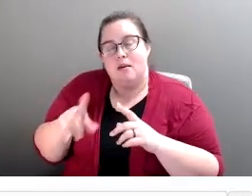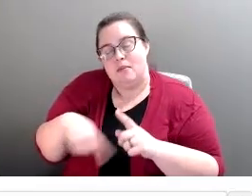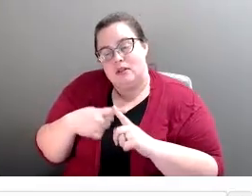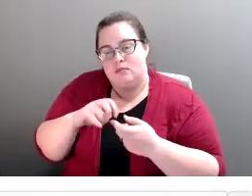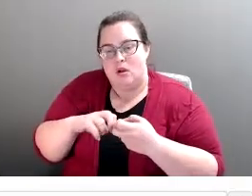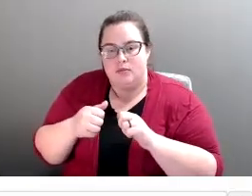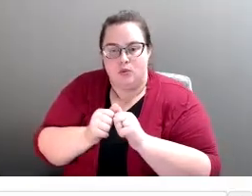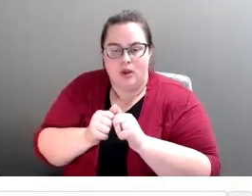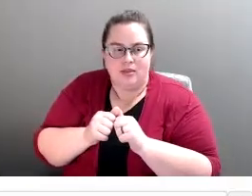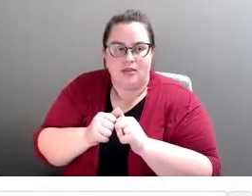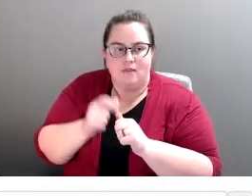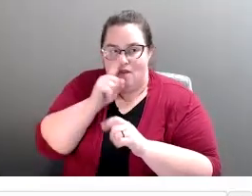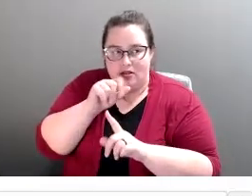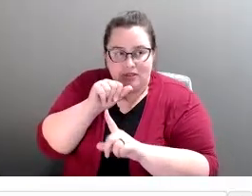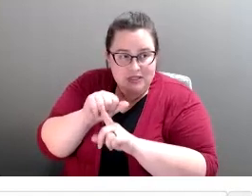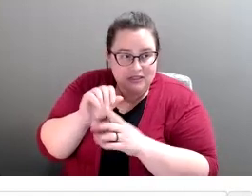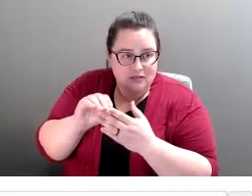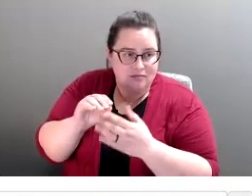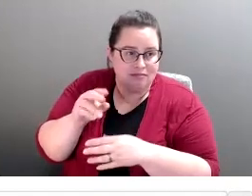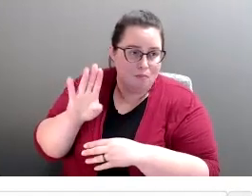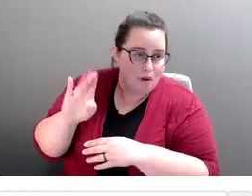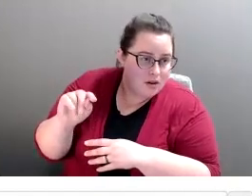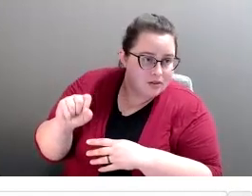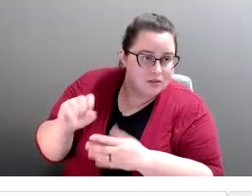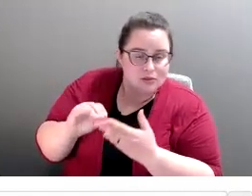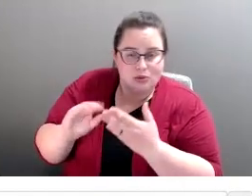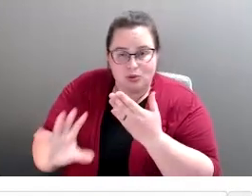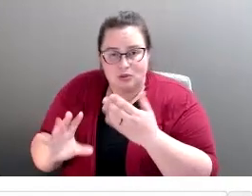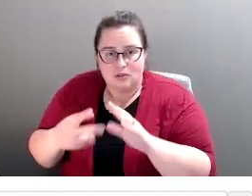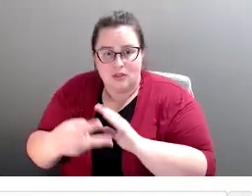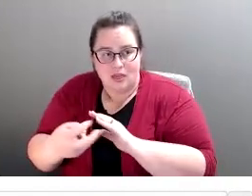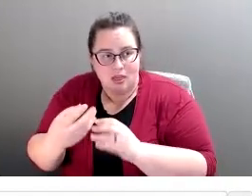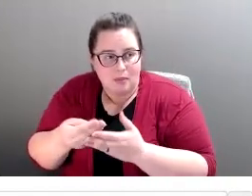activities, I think they're just really trying to navigate that. And sometimes